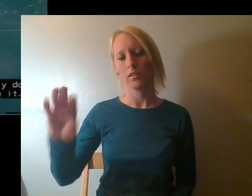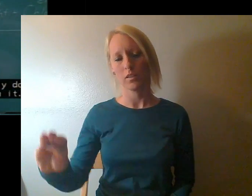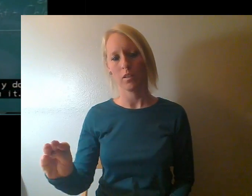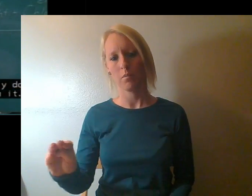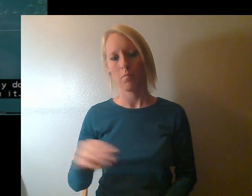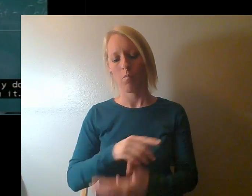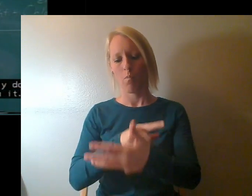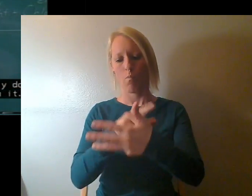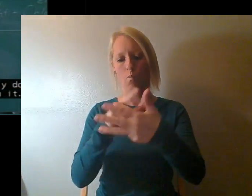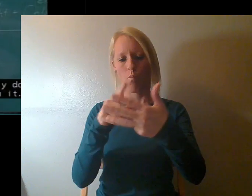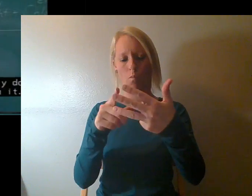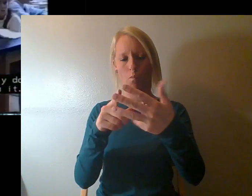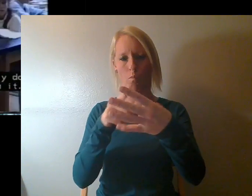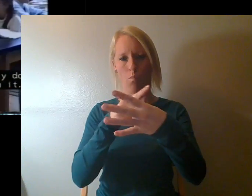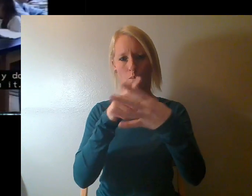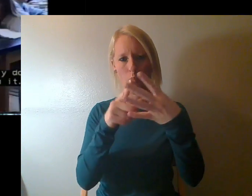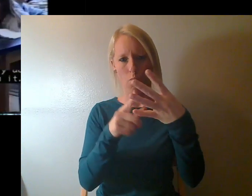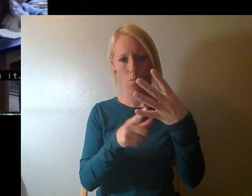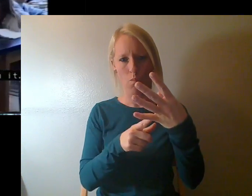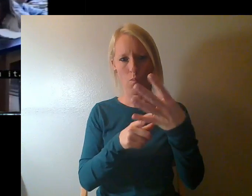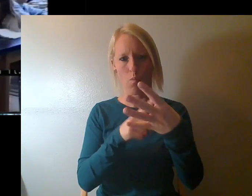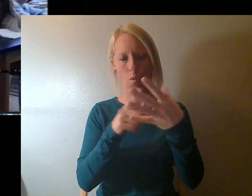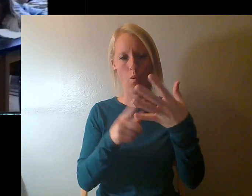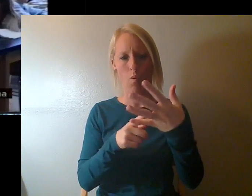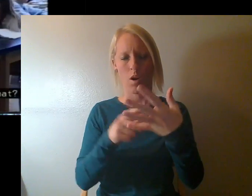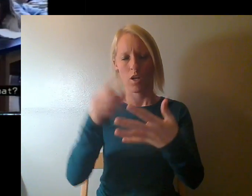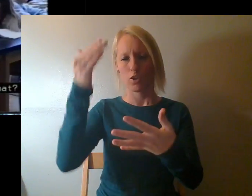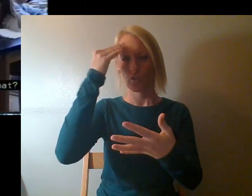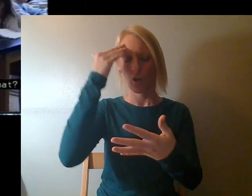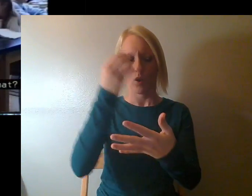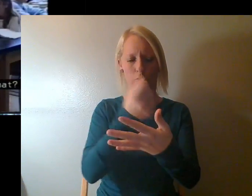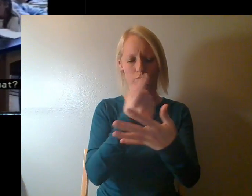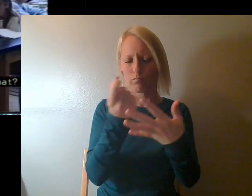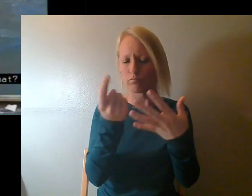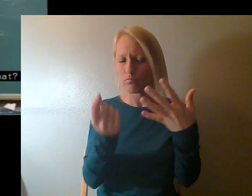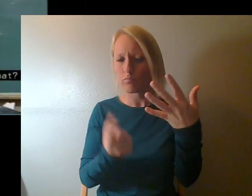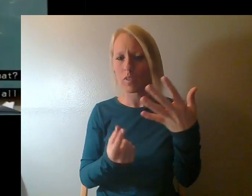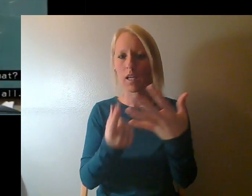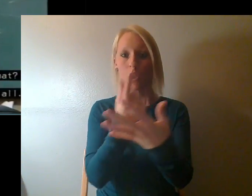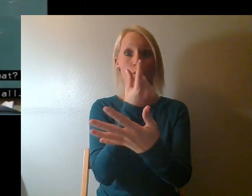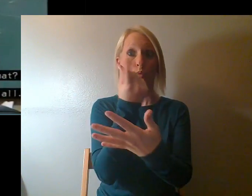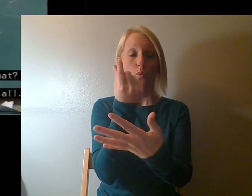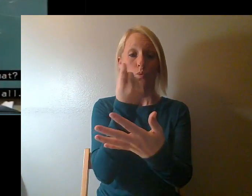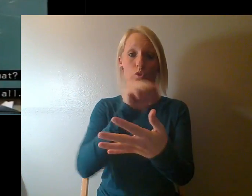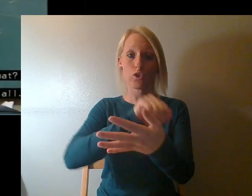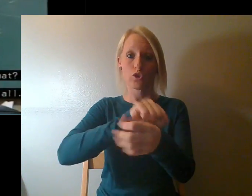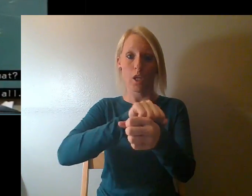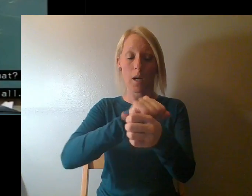on. Jenna? Not going to be on diffusion and stuff like that? No, not yet, because we haven't talked about it enough.